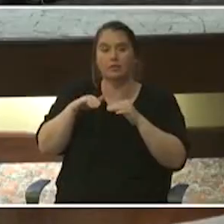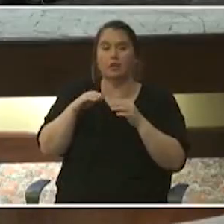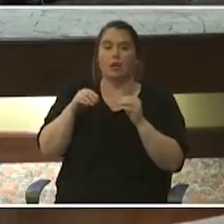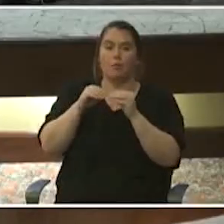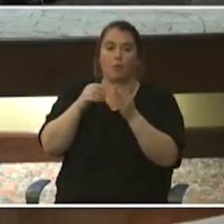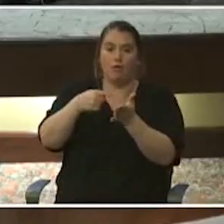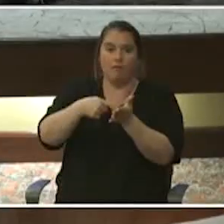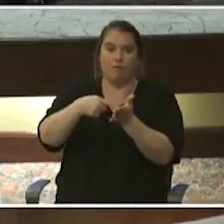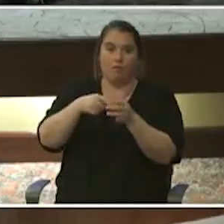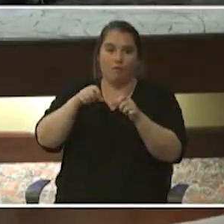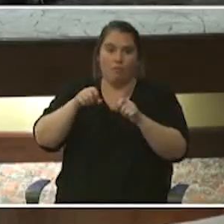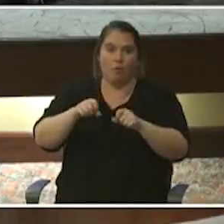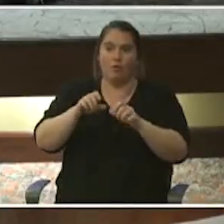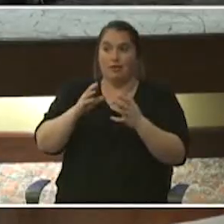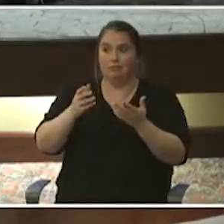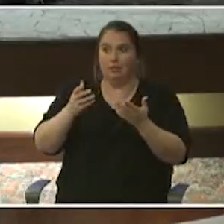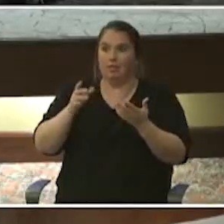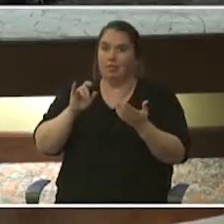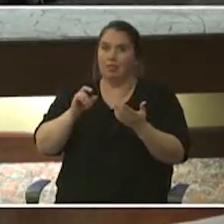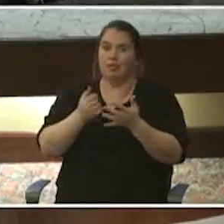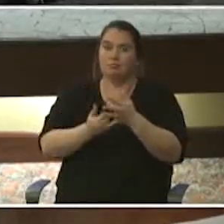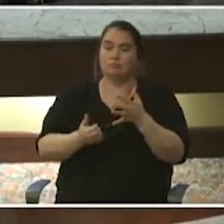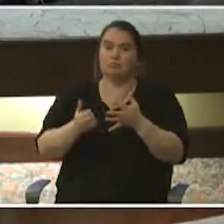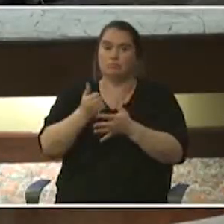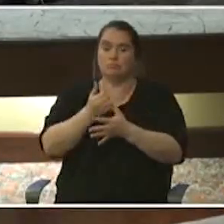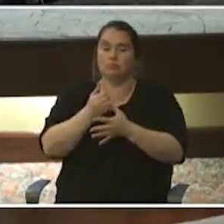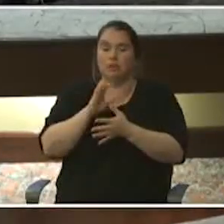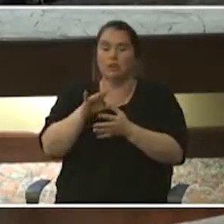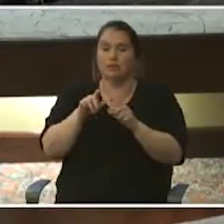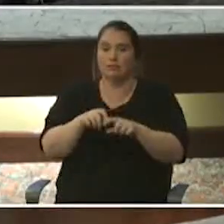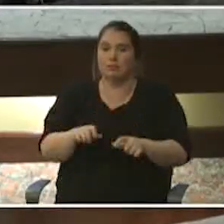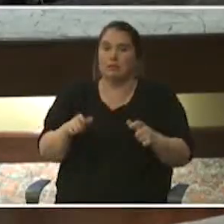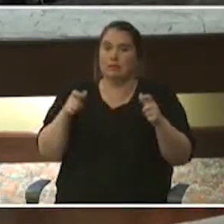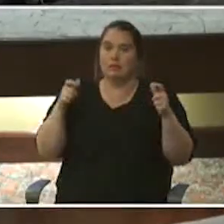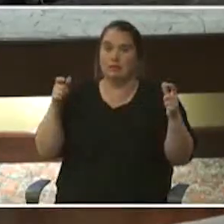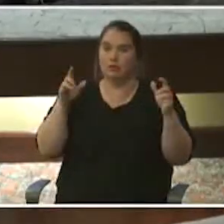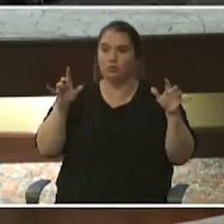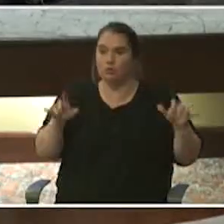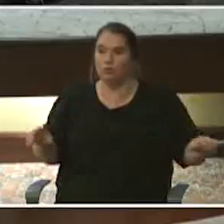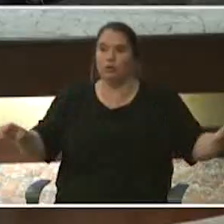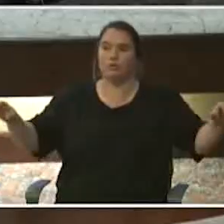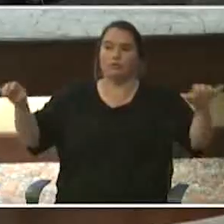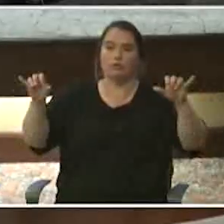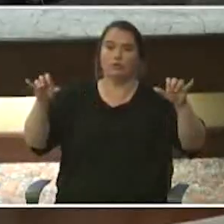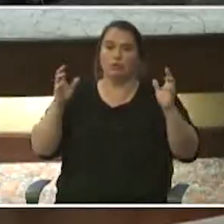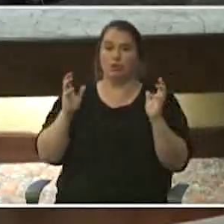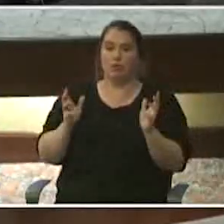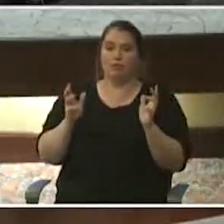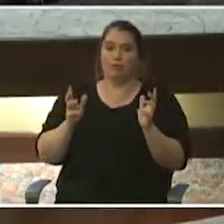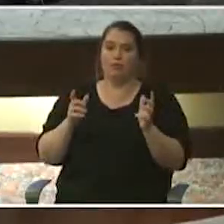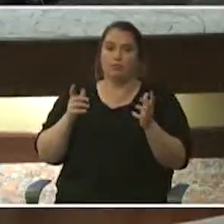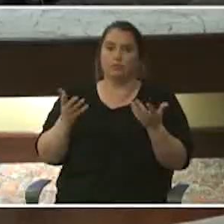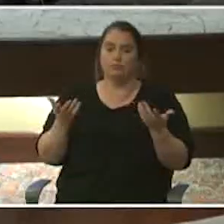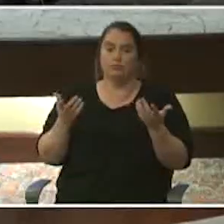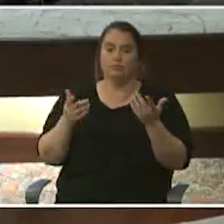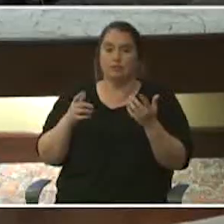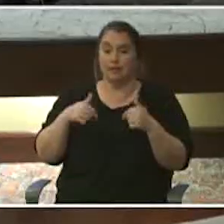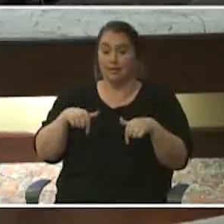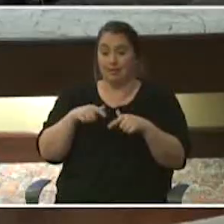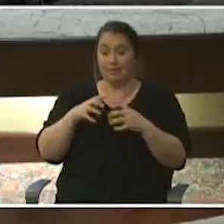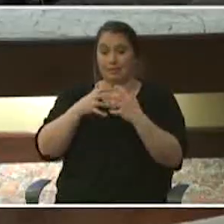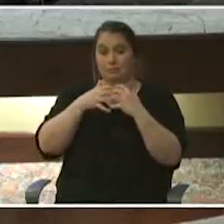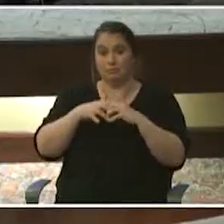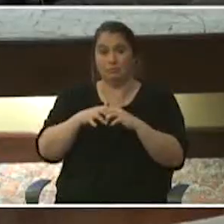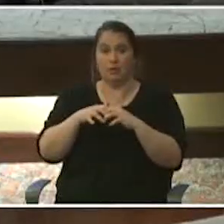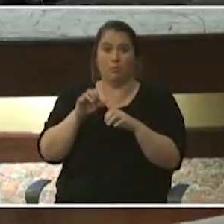affordability being one, this is just, I mean, you know, in the big universal conversations of land banking and all the things, and I think this kind of falls in line with